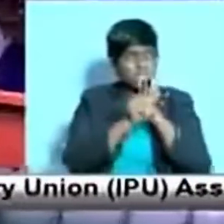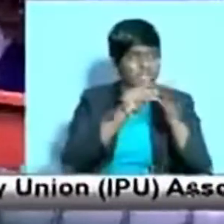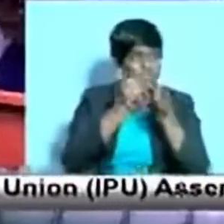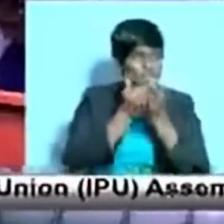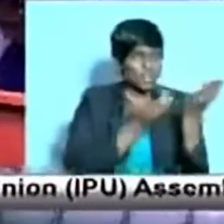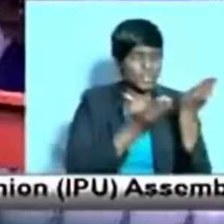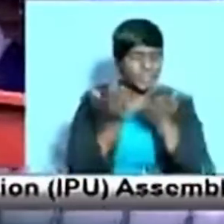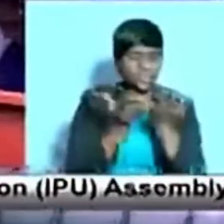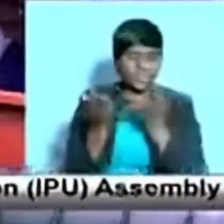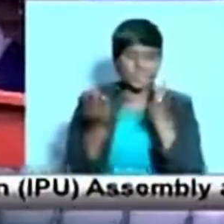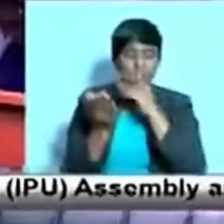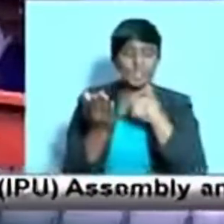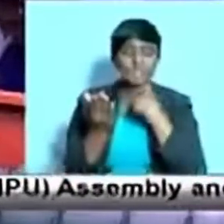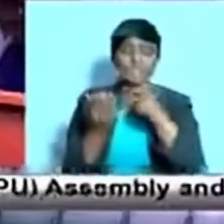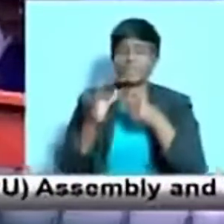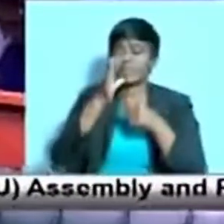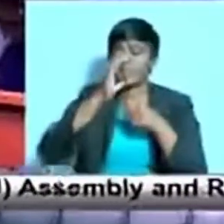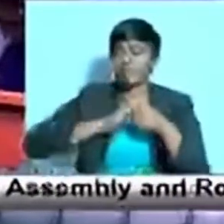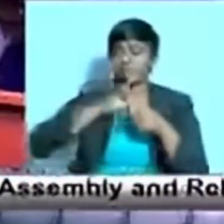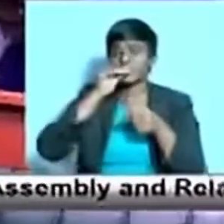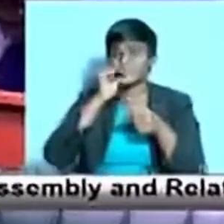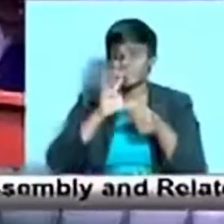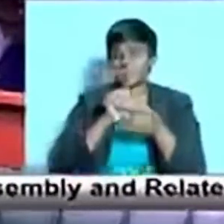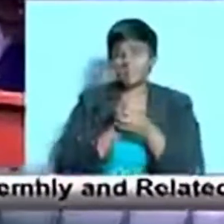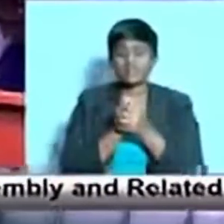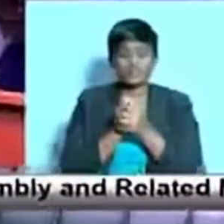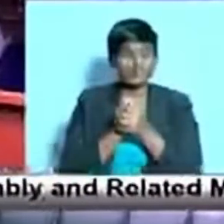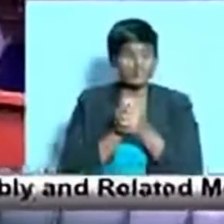served. Madam Speaker,